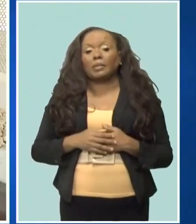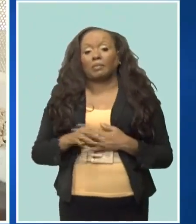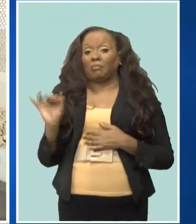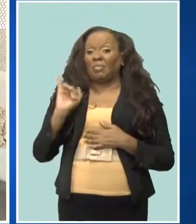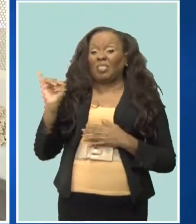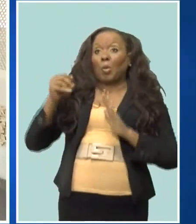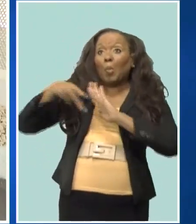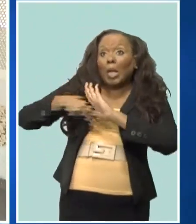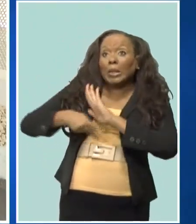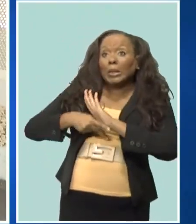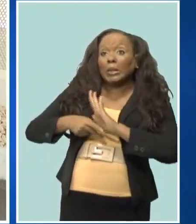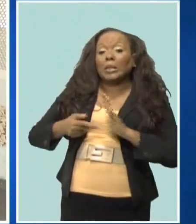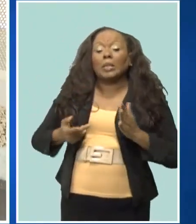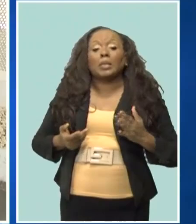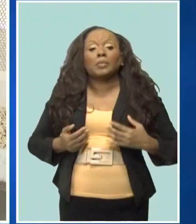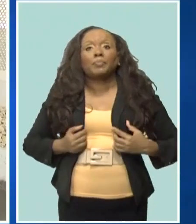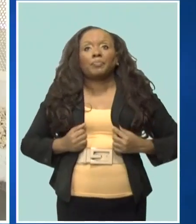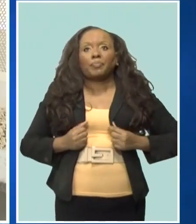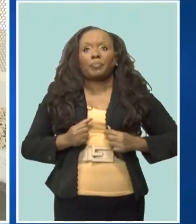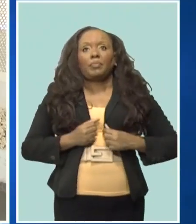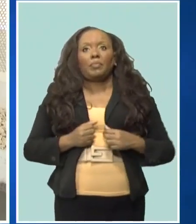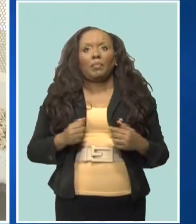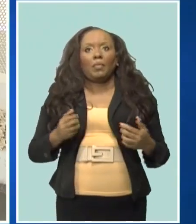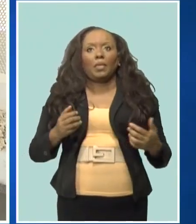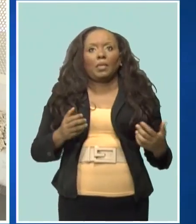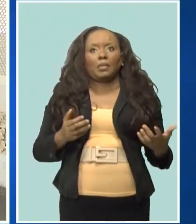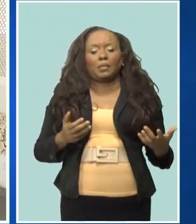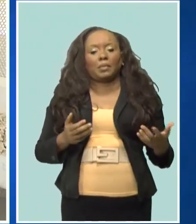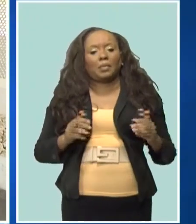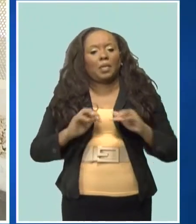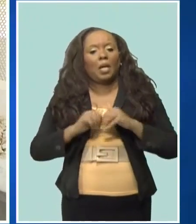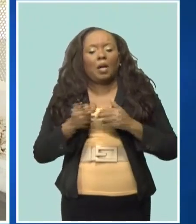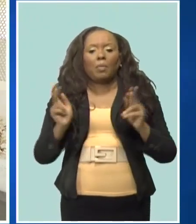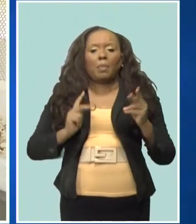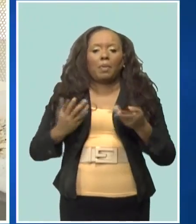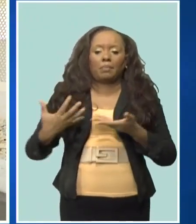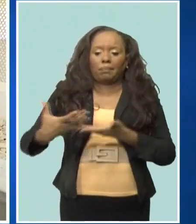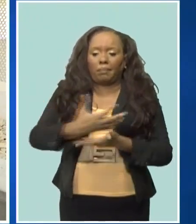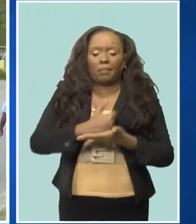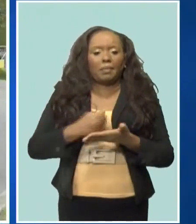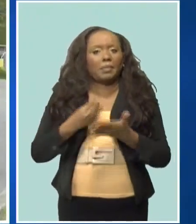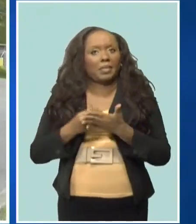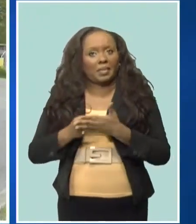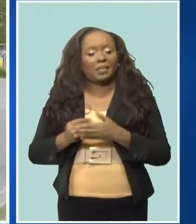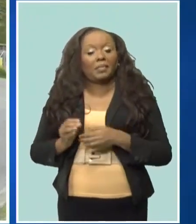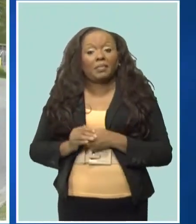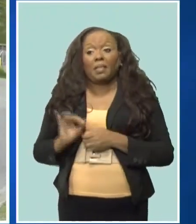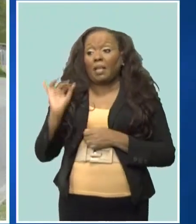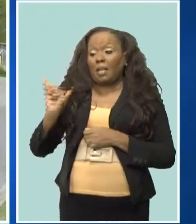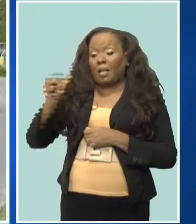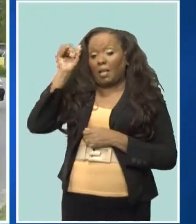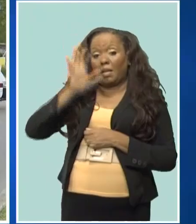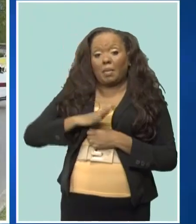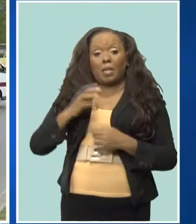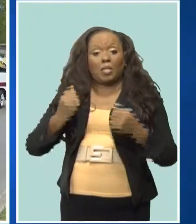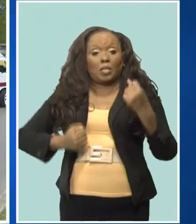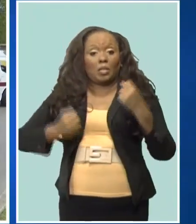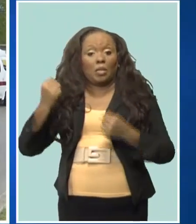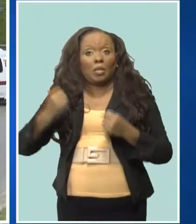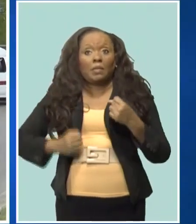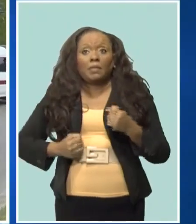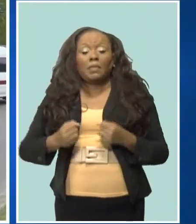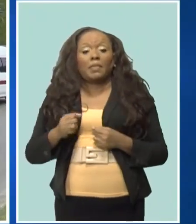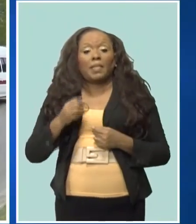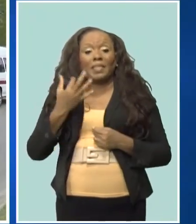policies, and you know what I mean, and making and how them is make their money. Mr. Paul, who has been driving public service vehicles